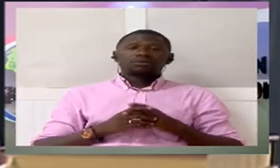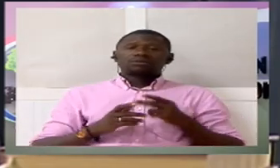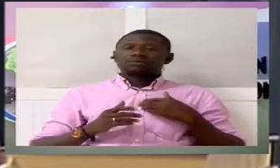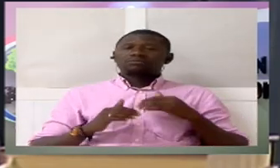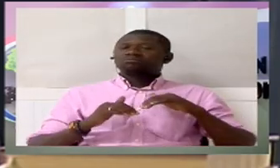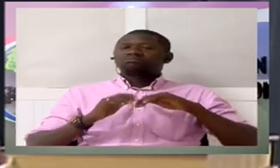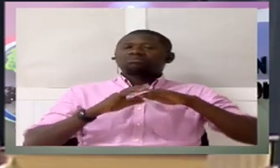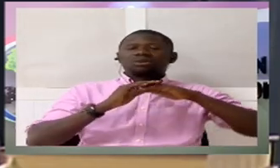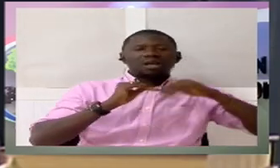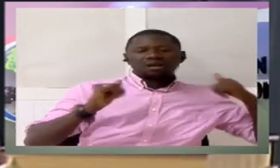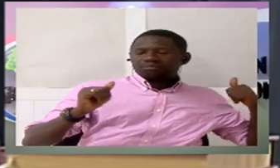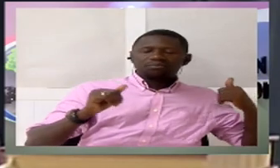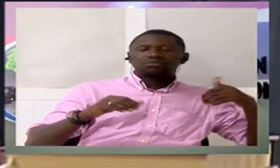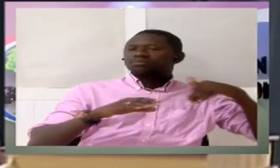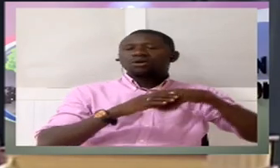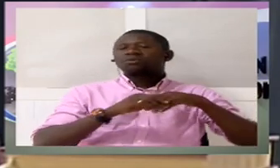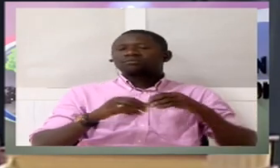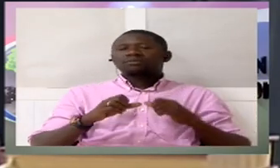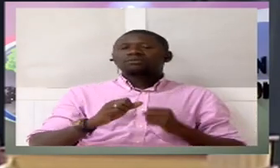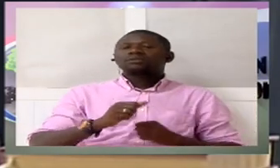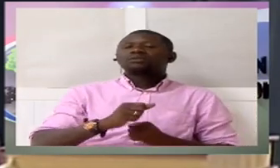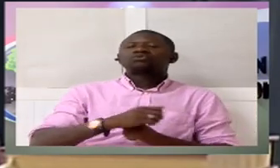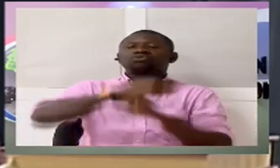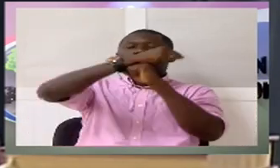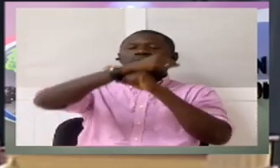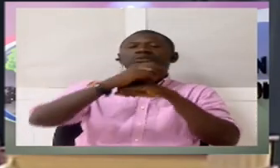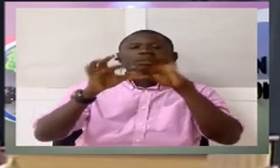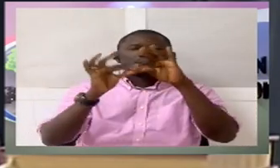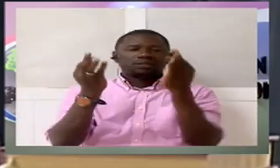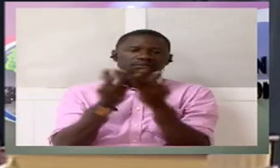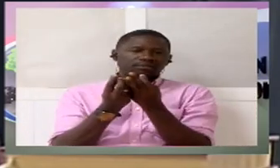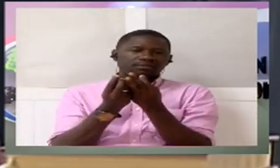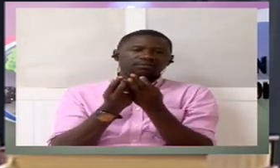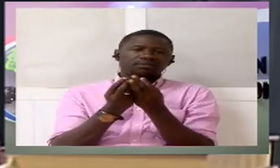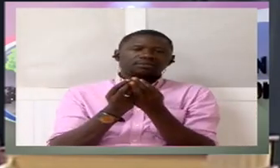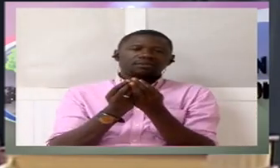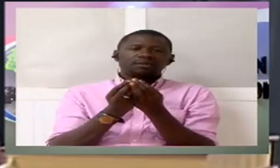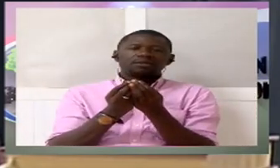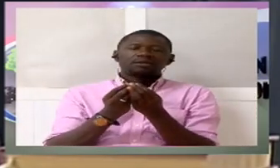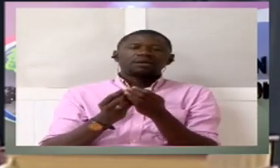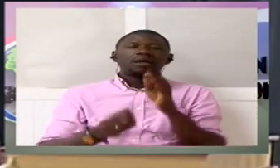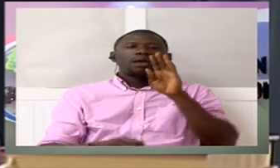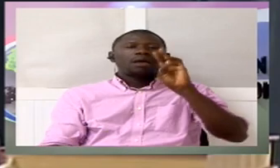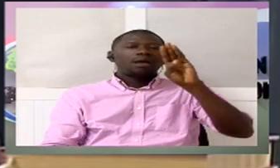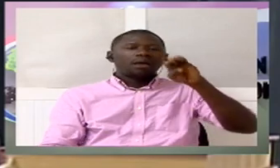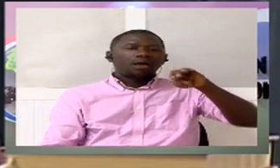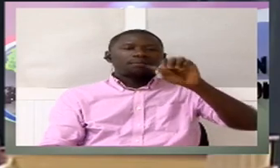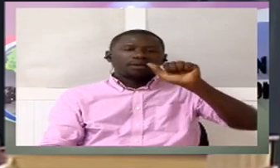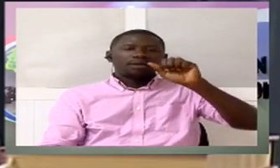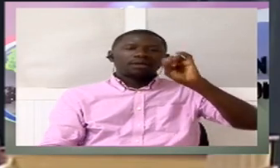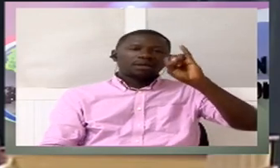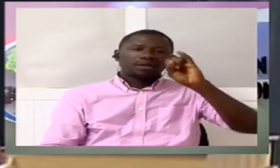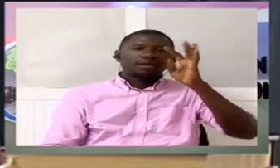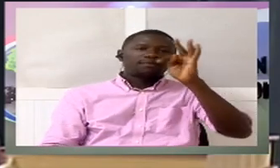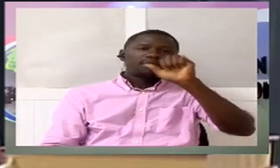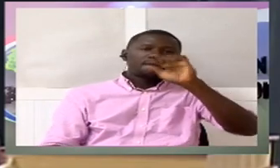he was never a part of the defense team again. My party remained. Lawyer Jobati tutaje.